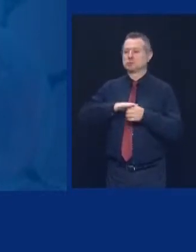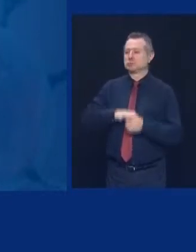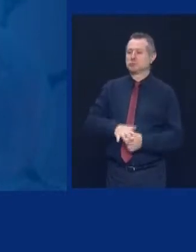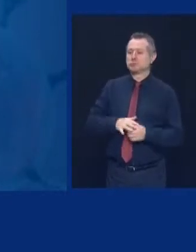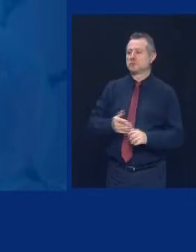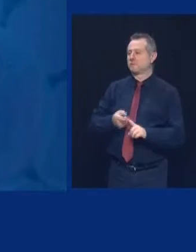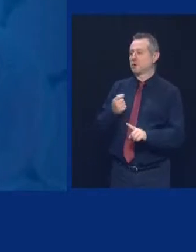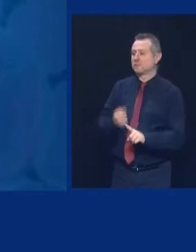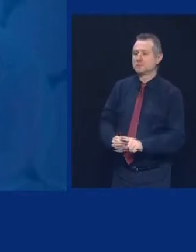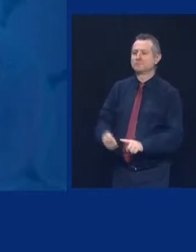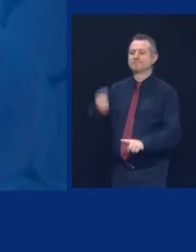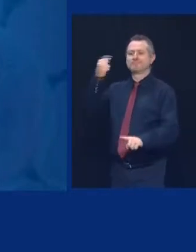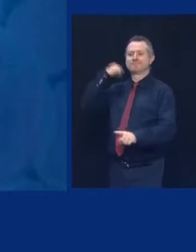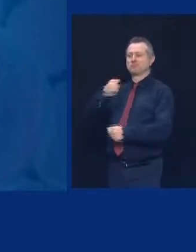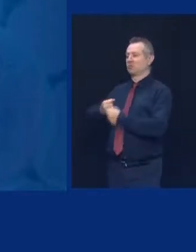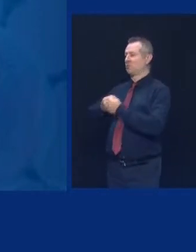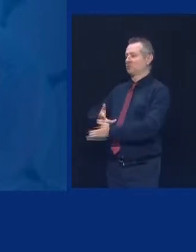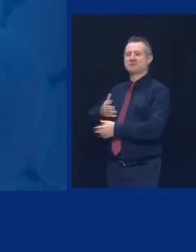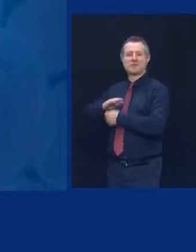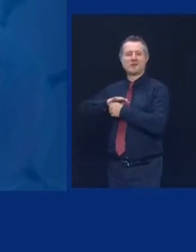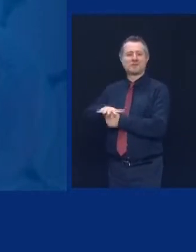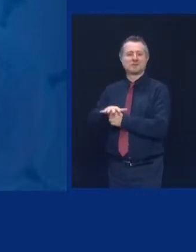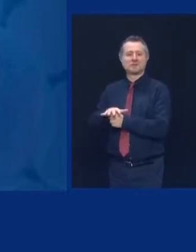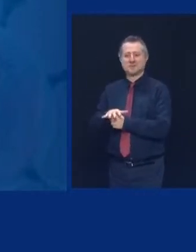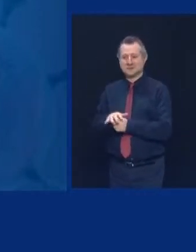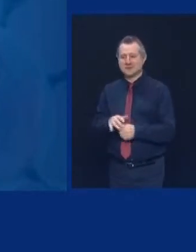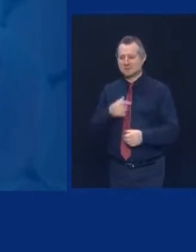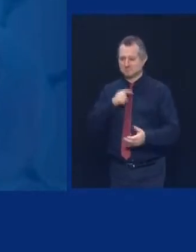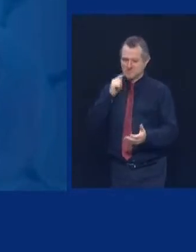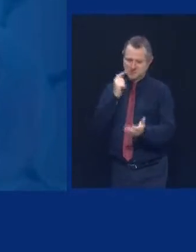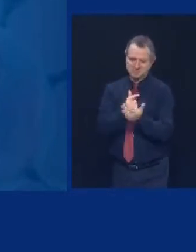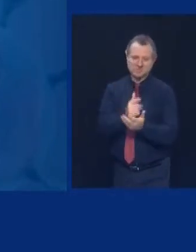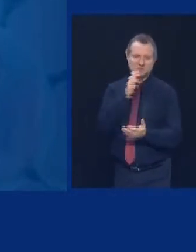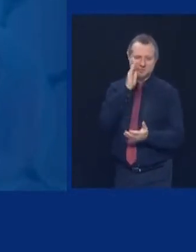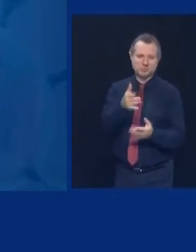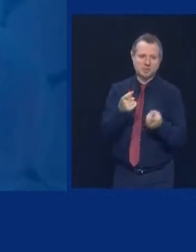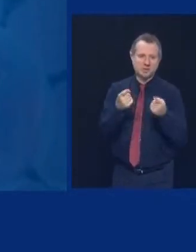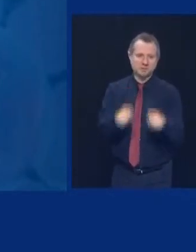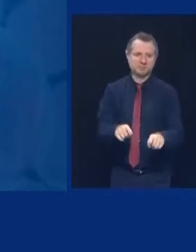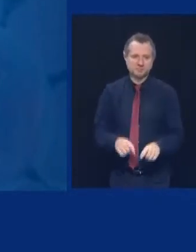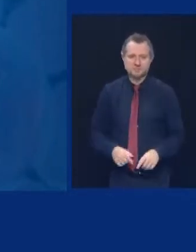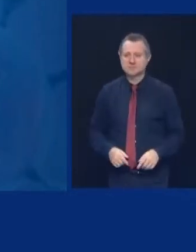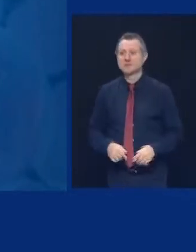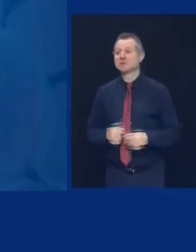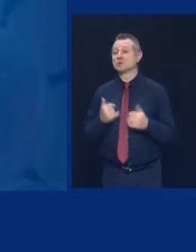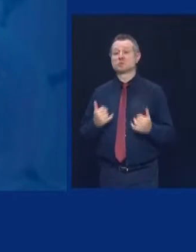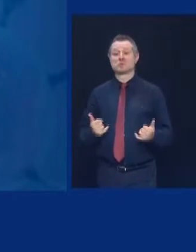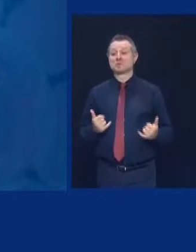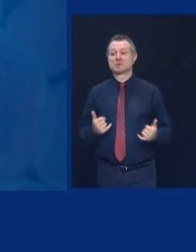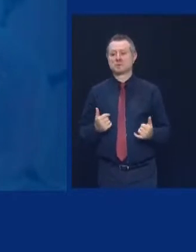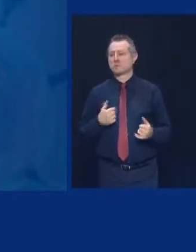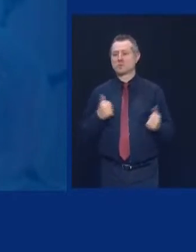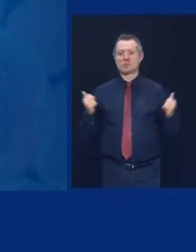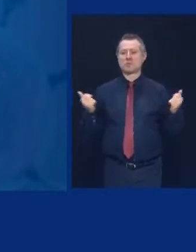COVID. That is going to happen. We're all now so functionally oriented